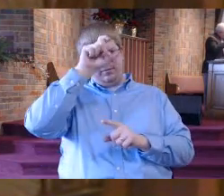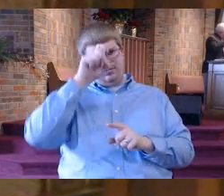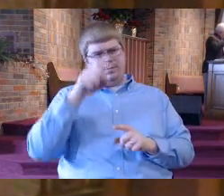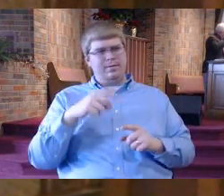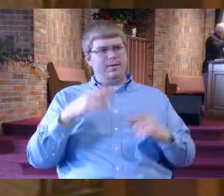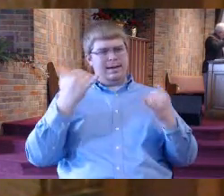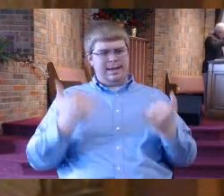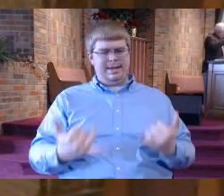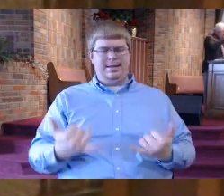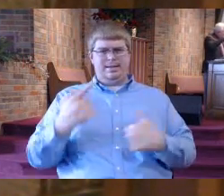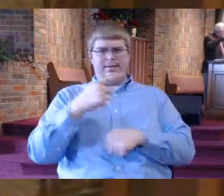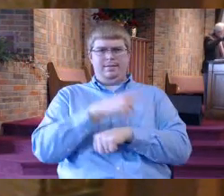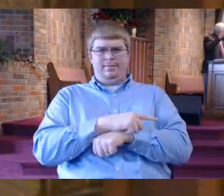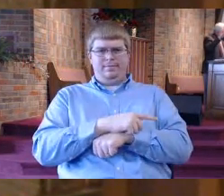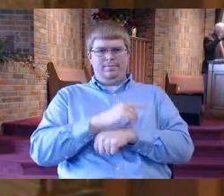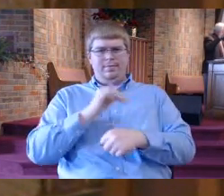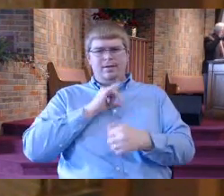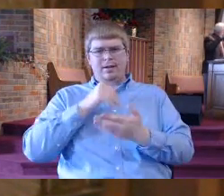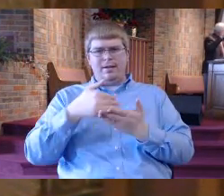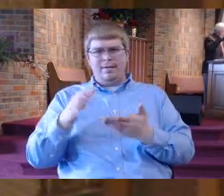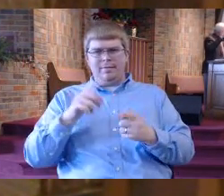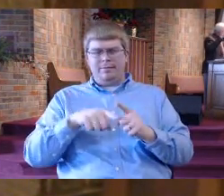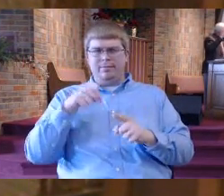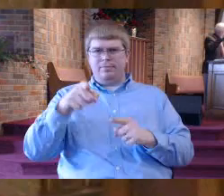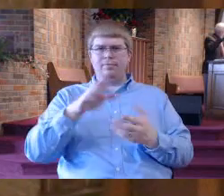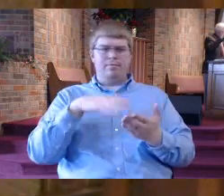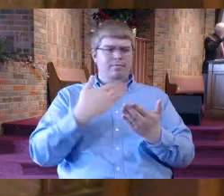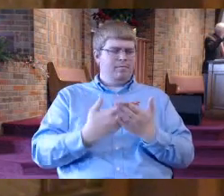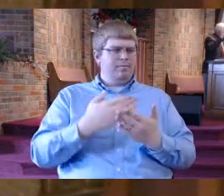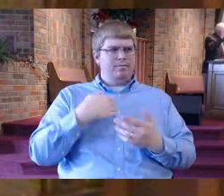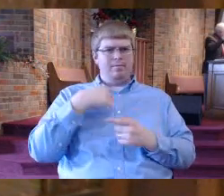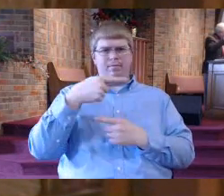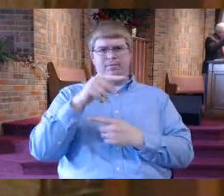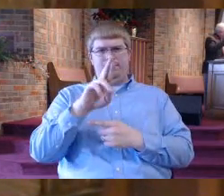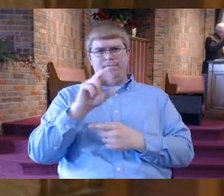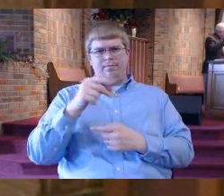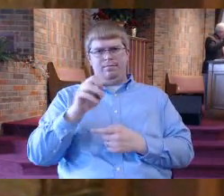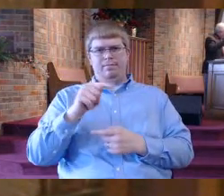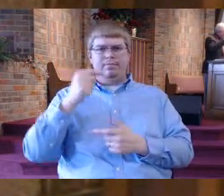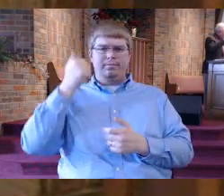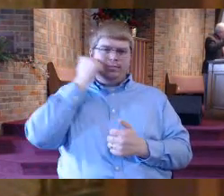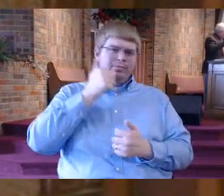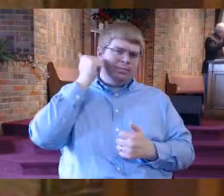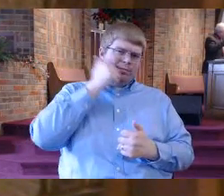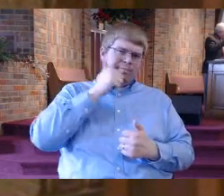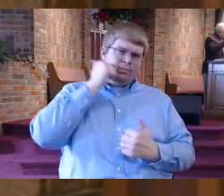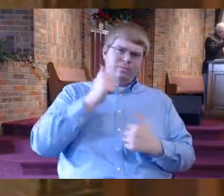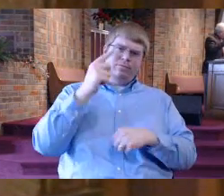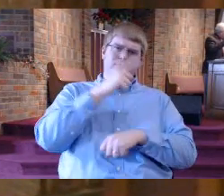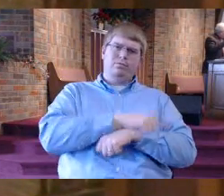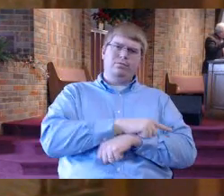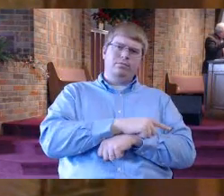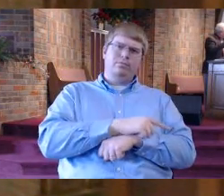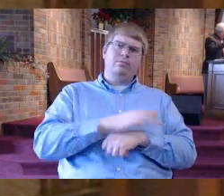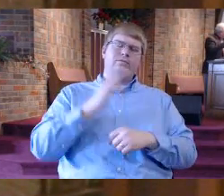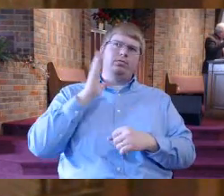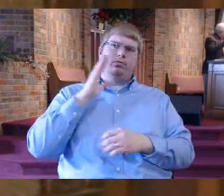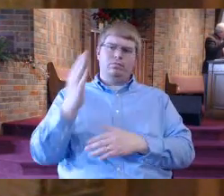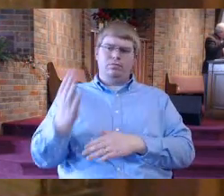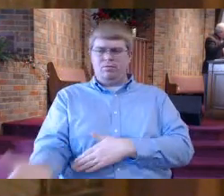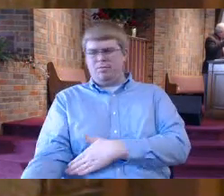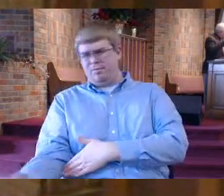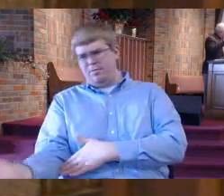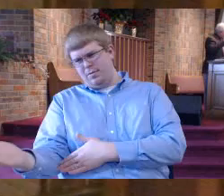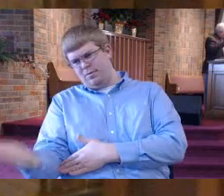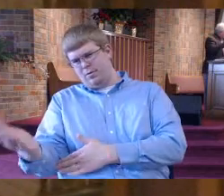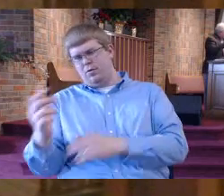you all my servants, the prophets, daily rising up early